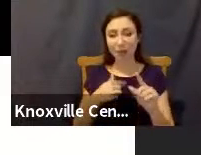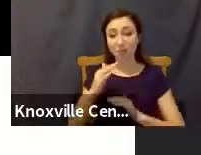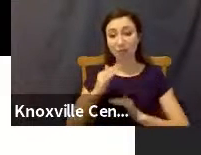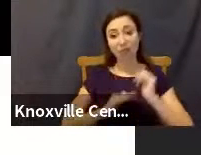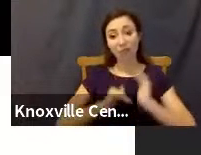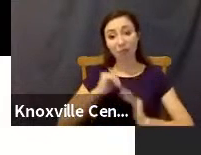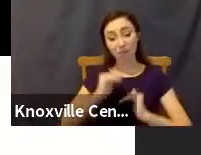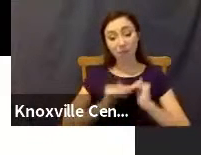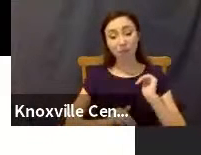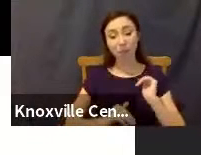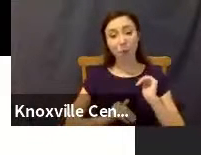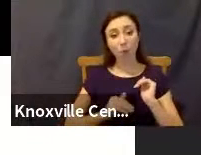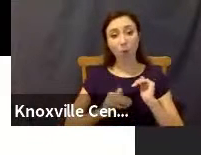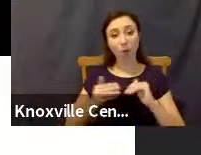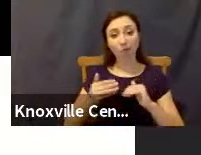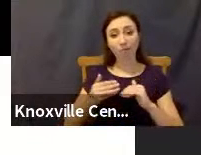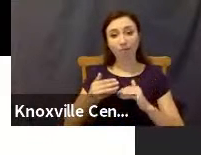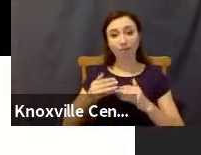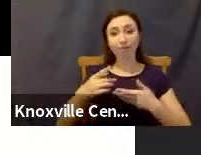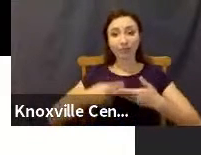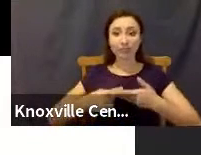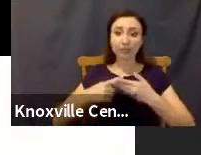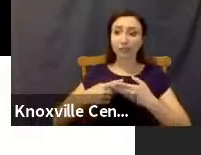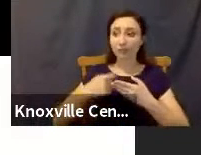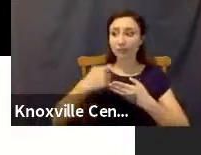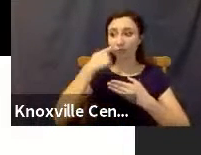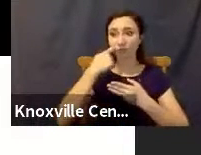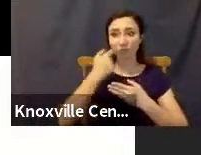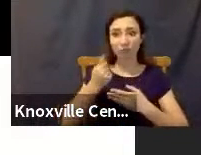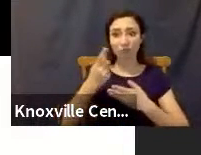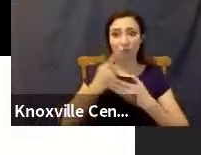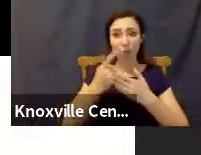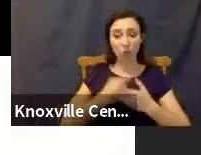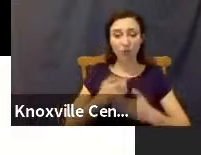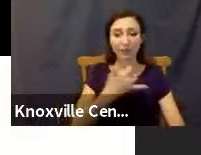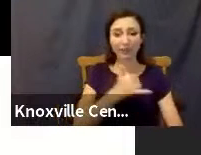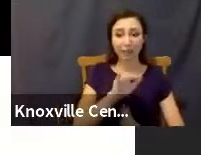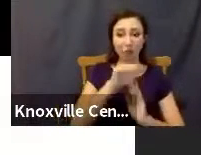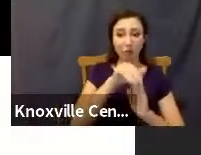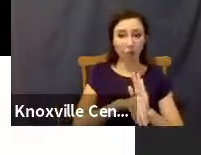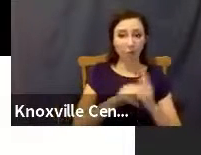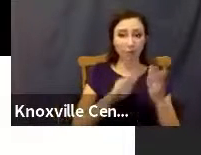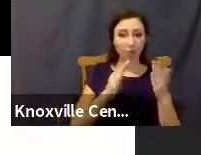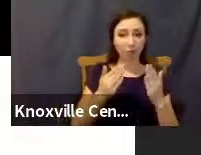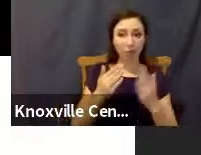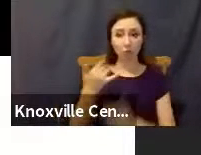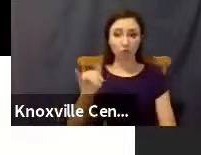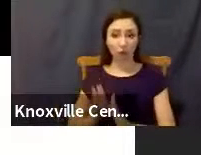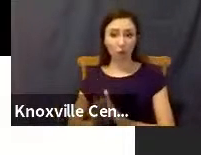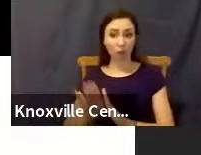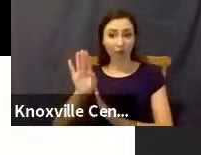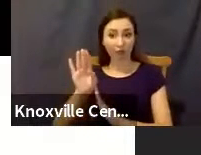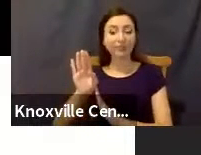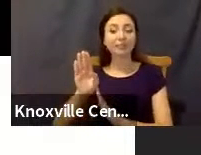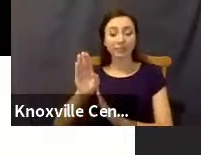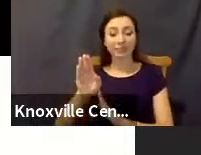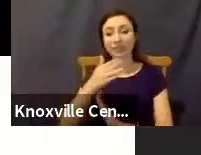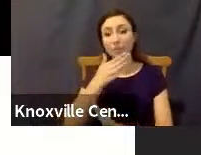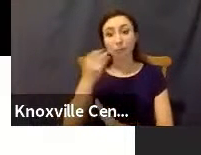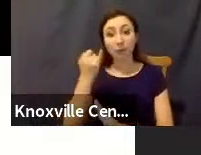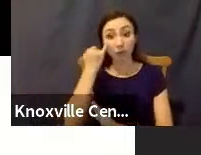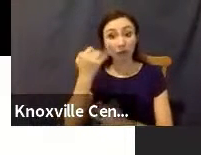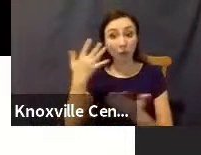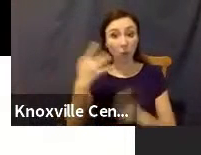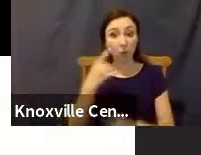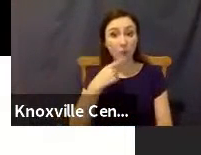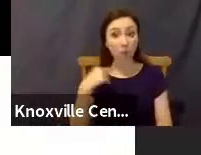discussions we've had over the past few weeks that yellow dropping versus yellow rising, and even a better idea of what red